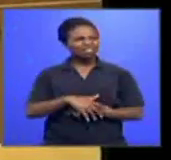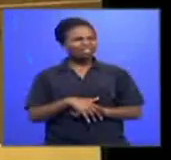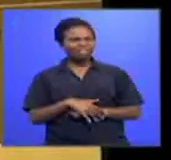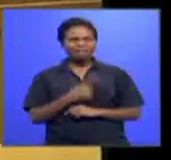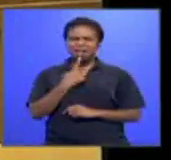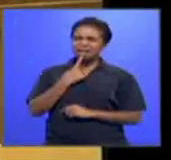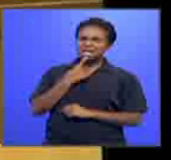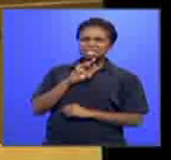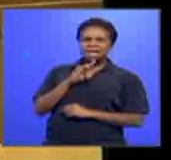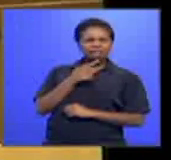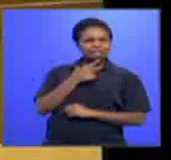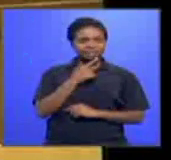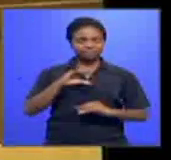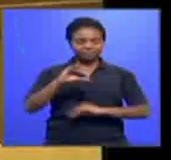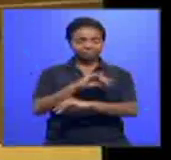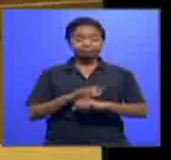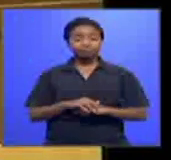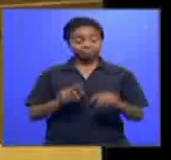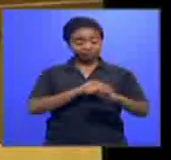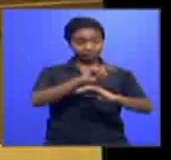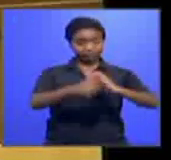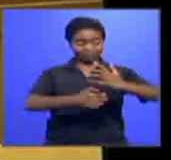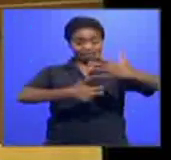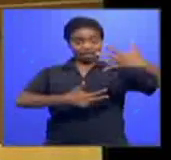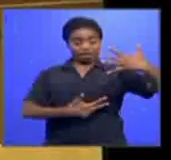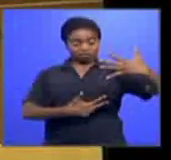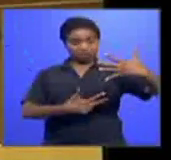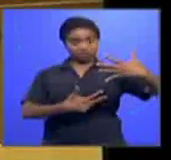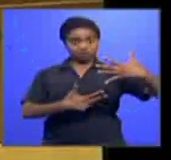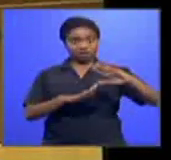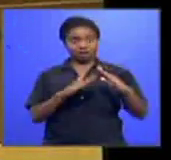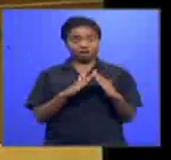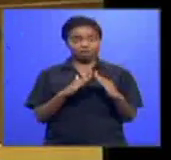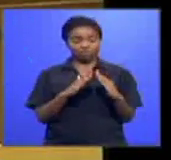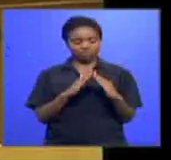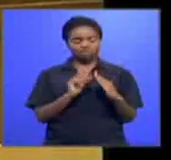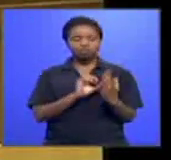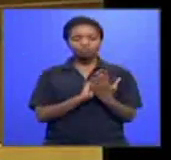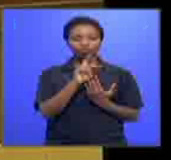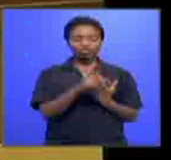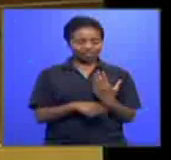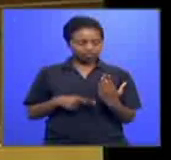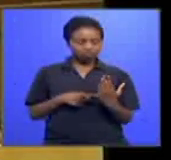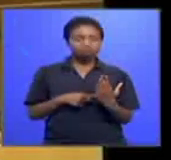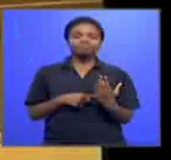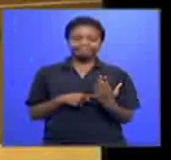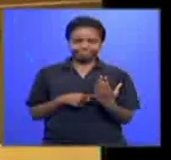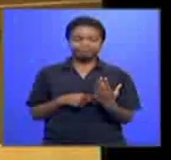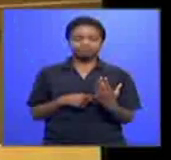The implementation of these 8 gap housing projects is currently underway.